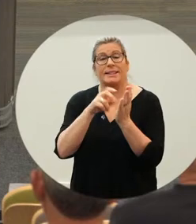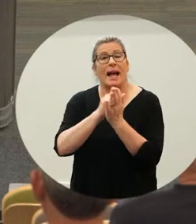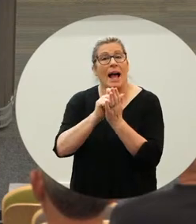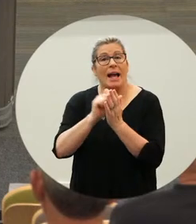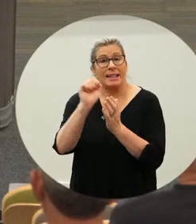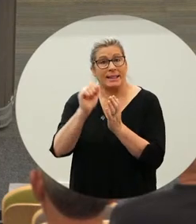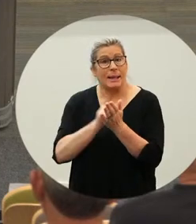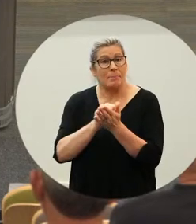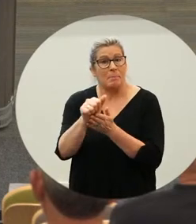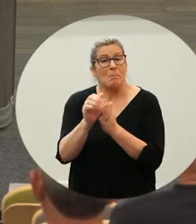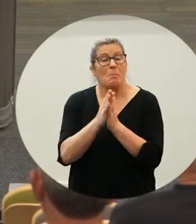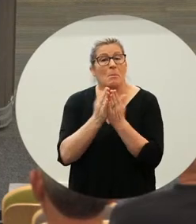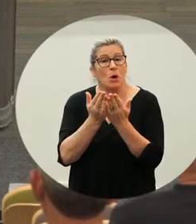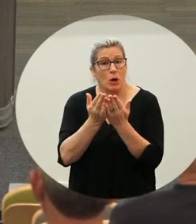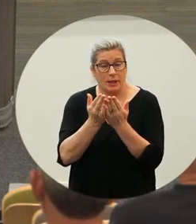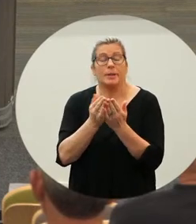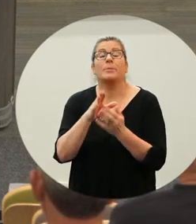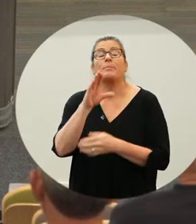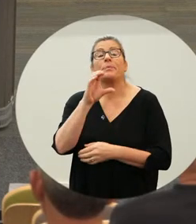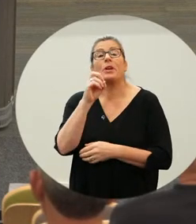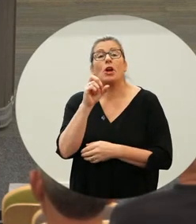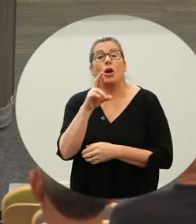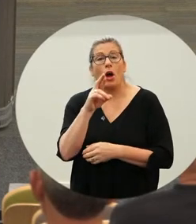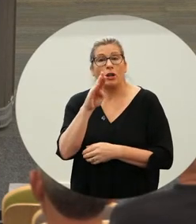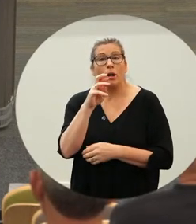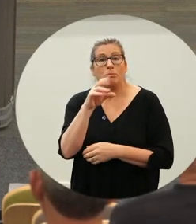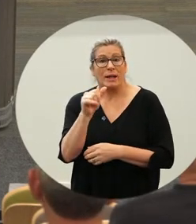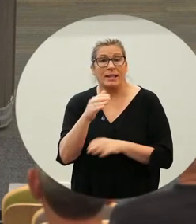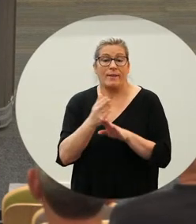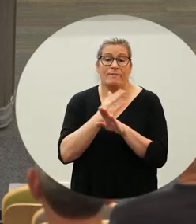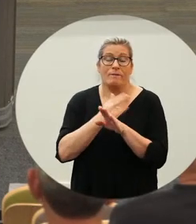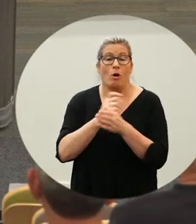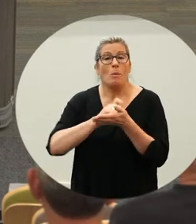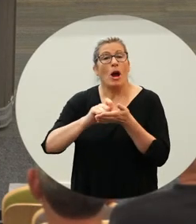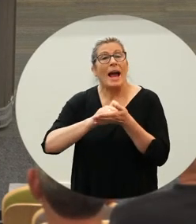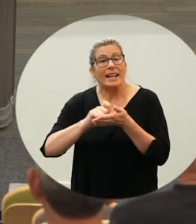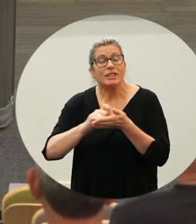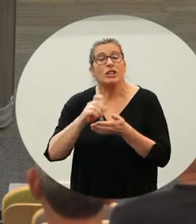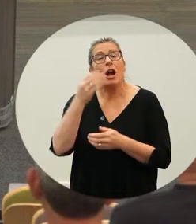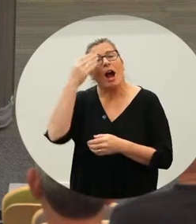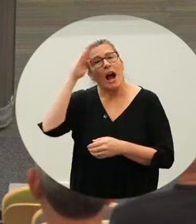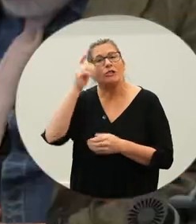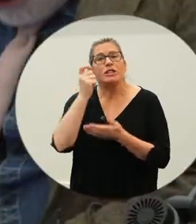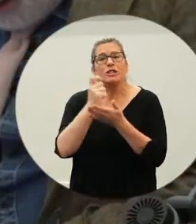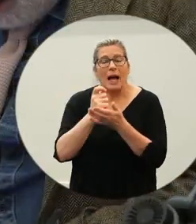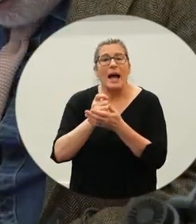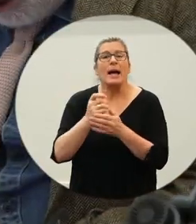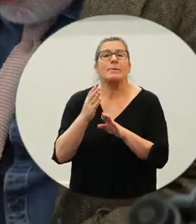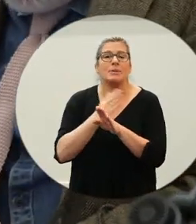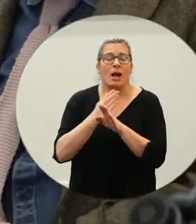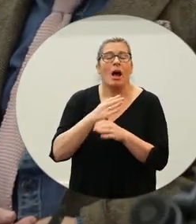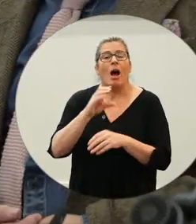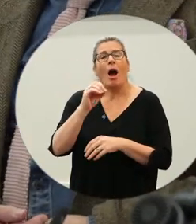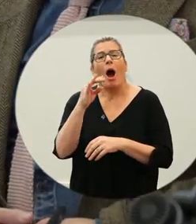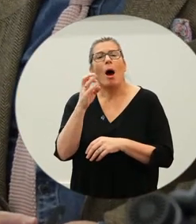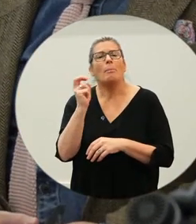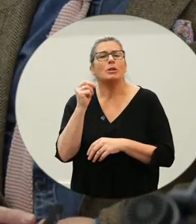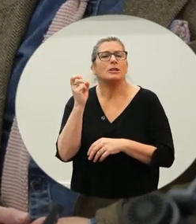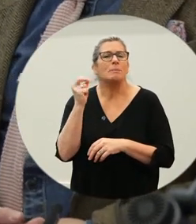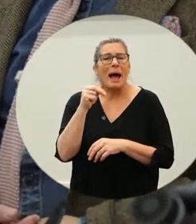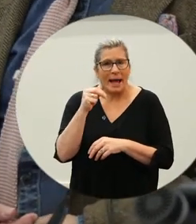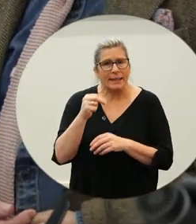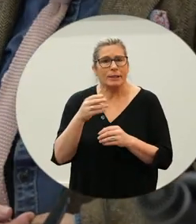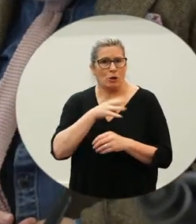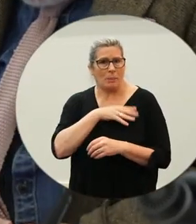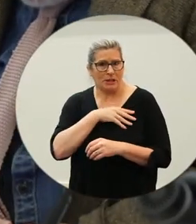book. Conor Brady is former editor of the Irish Times and former member of the Garda Ombudsman Commission. He's an